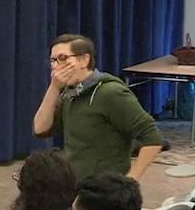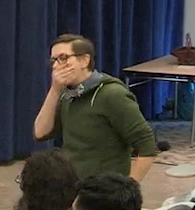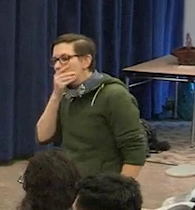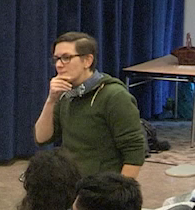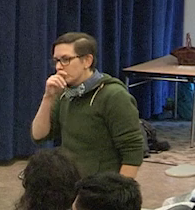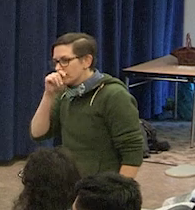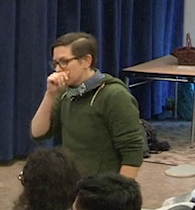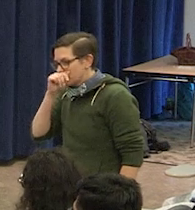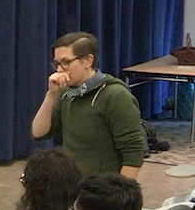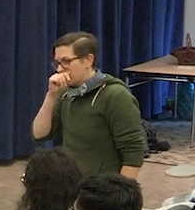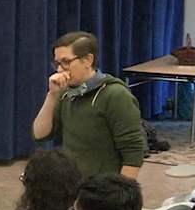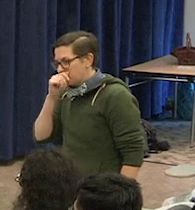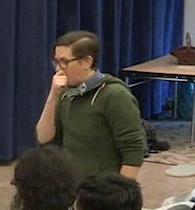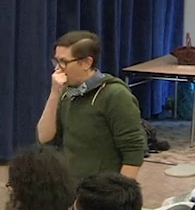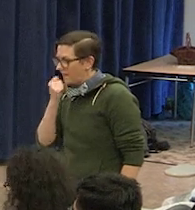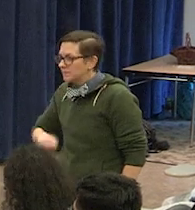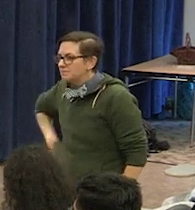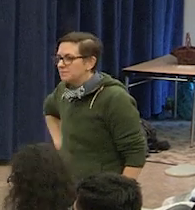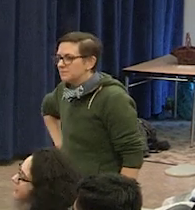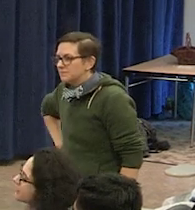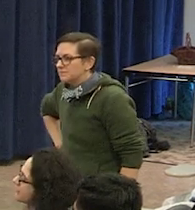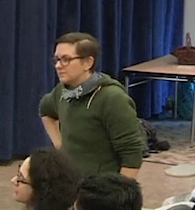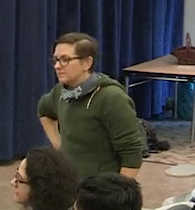So I would say make space is like you're creating,